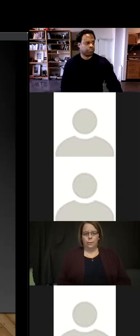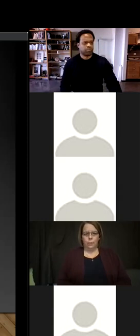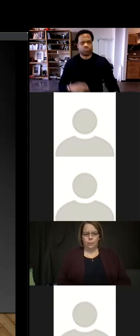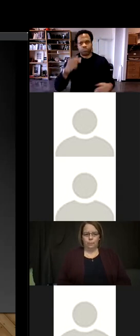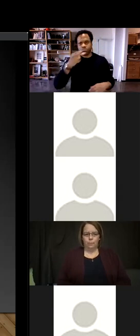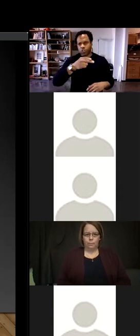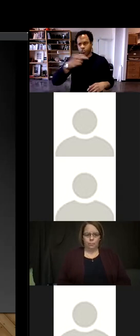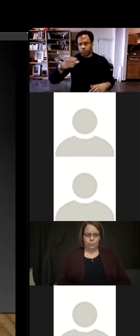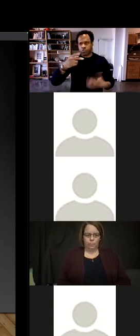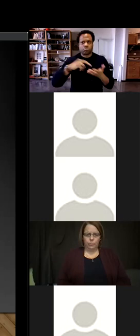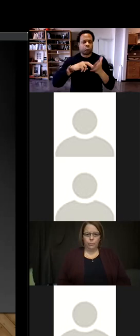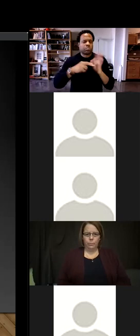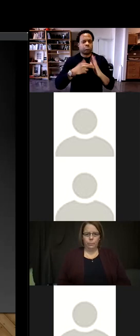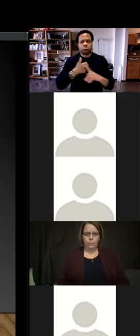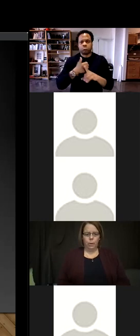deaf.